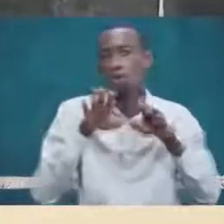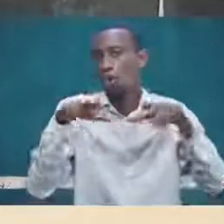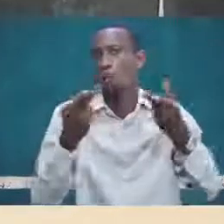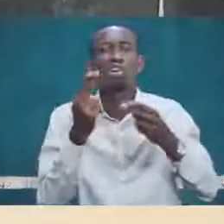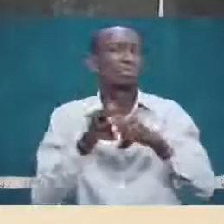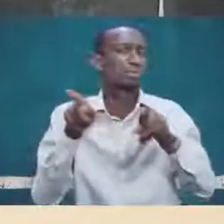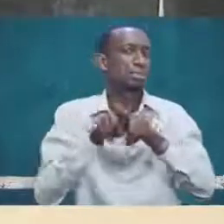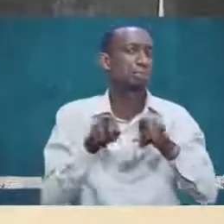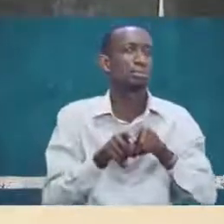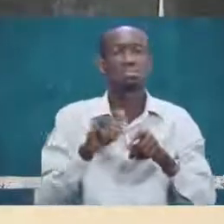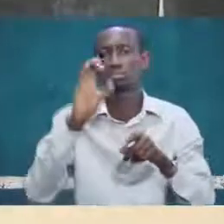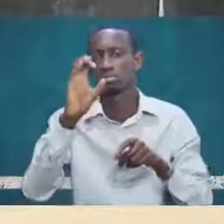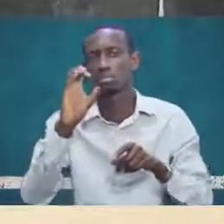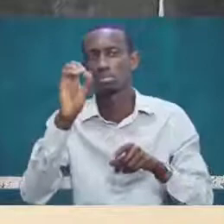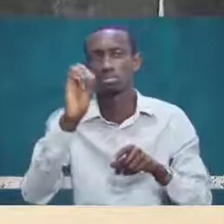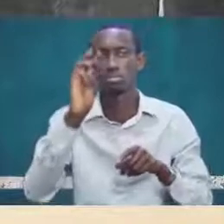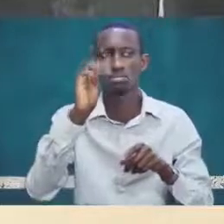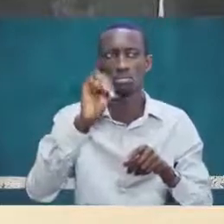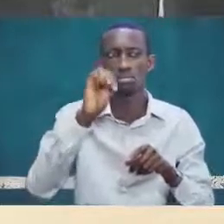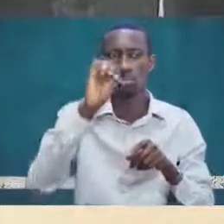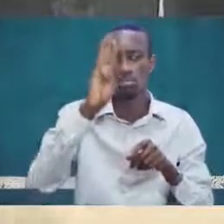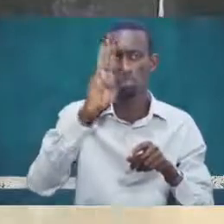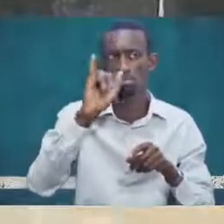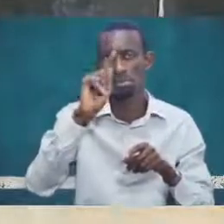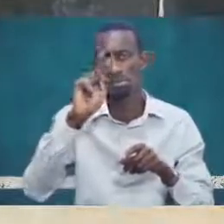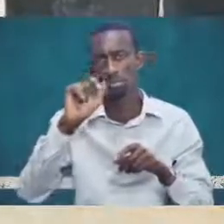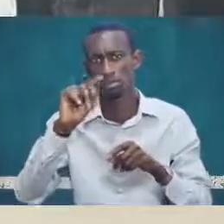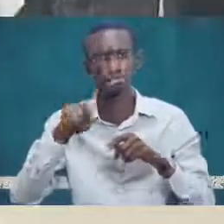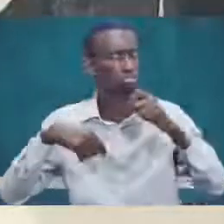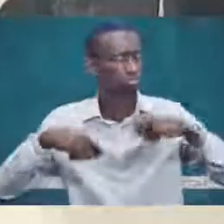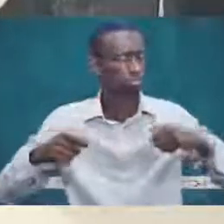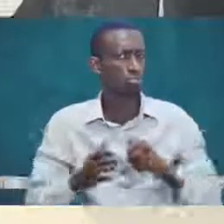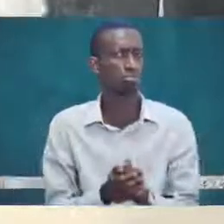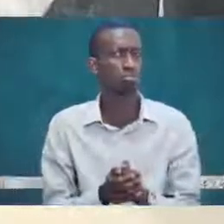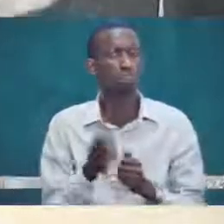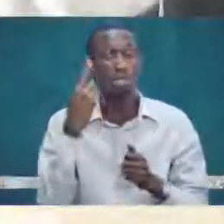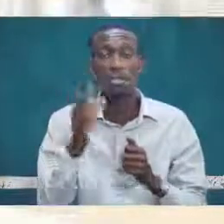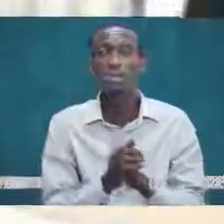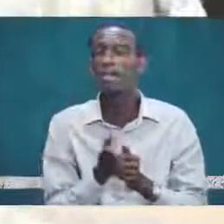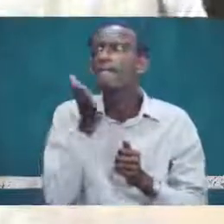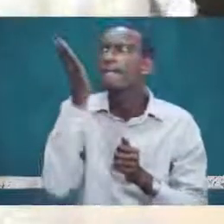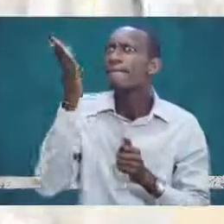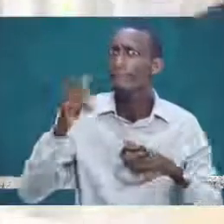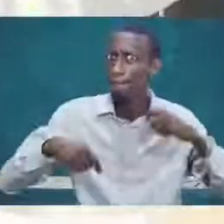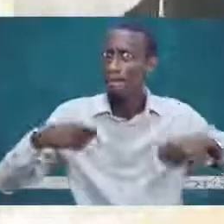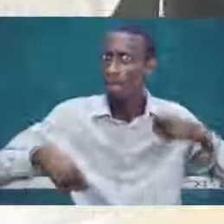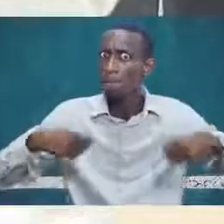as combination reaction, we said in this reaction you have two elements